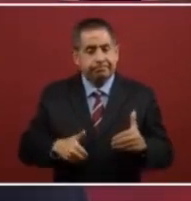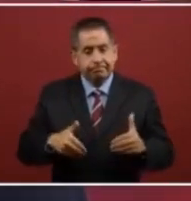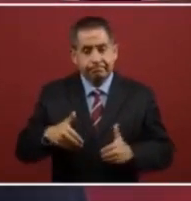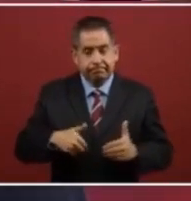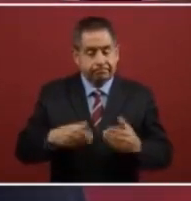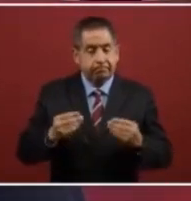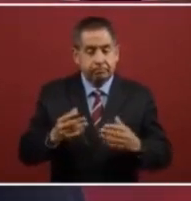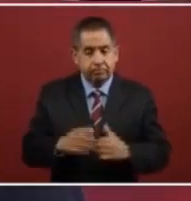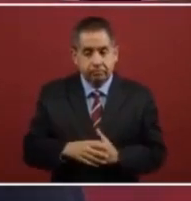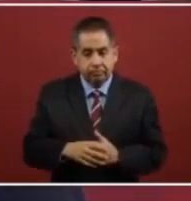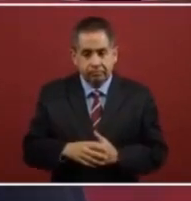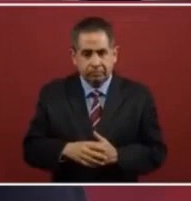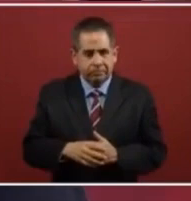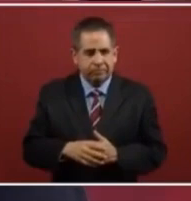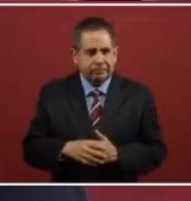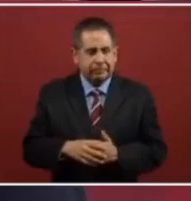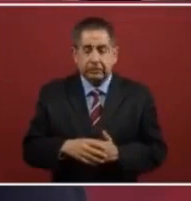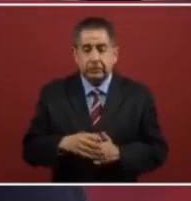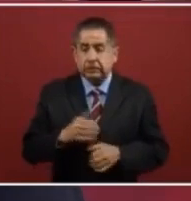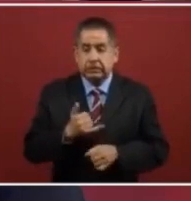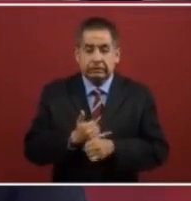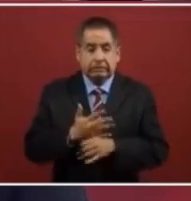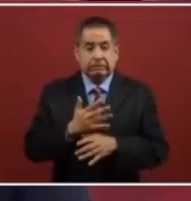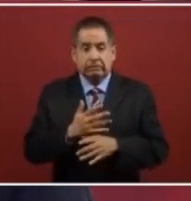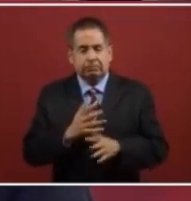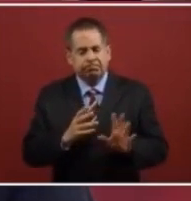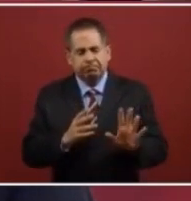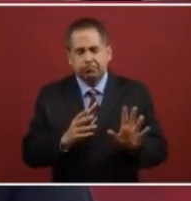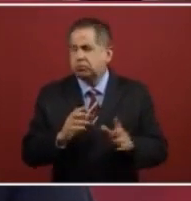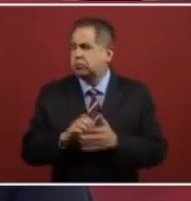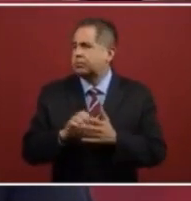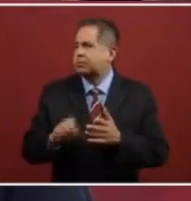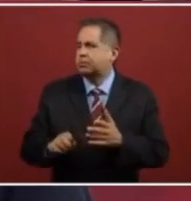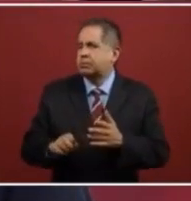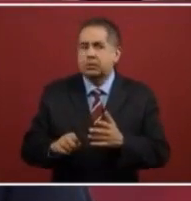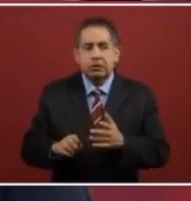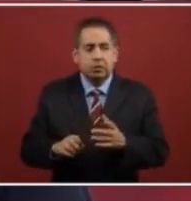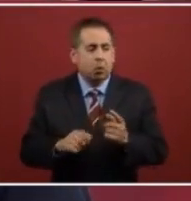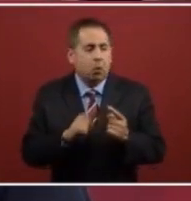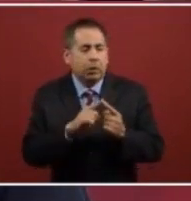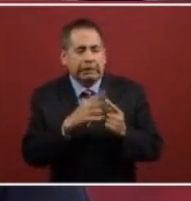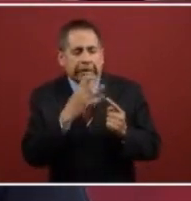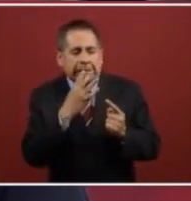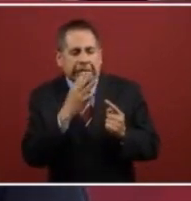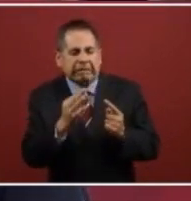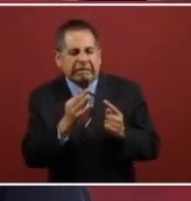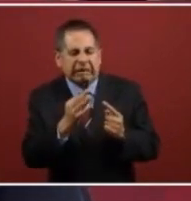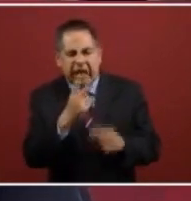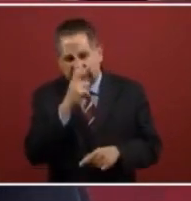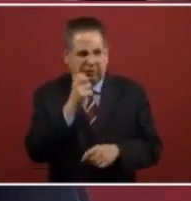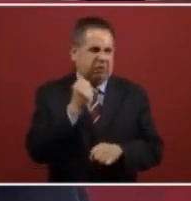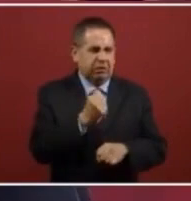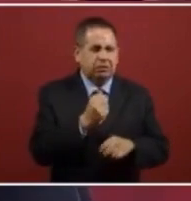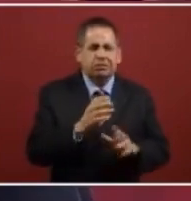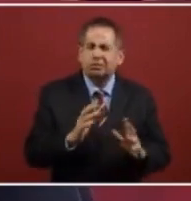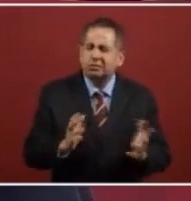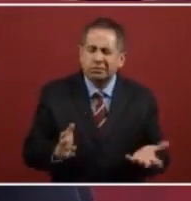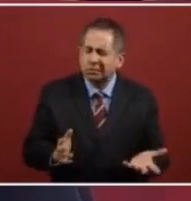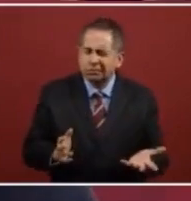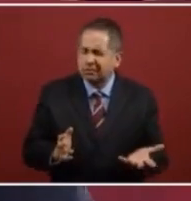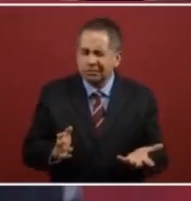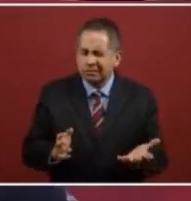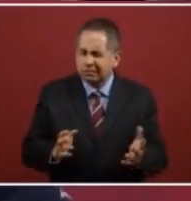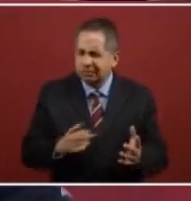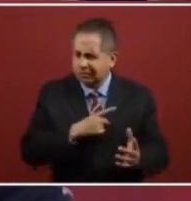mí la intolerancia. He says, but So- I'm very bothered by intolerance. He says, just tenemos let que